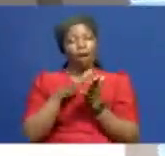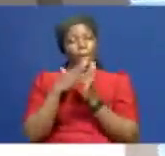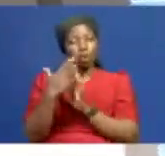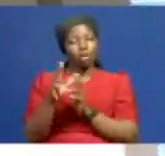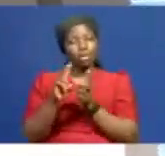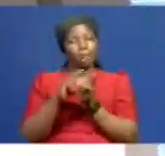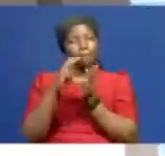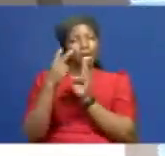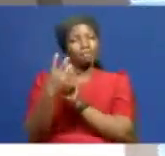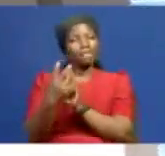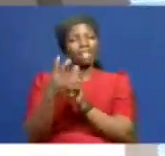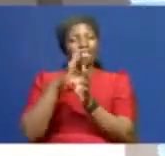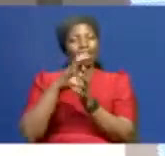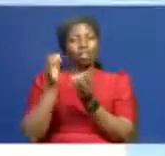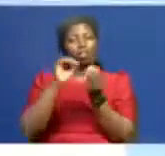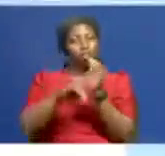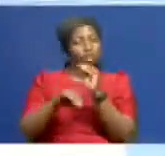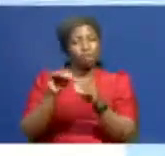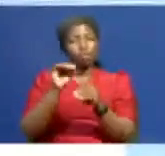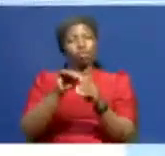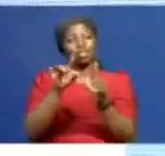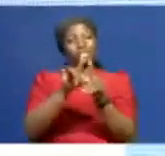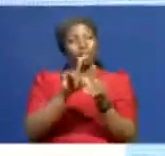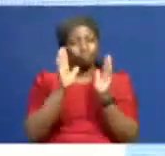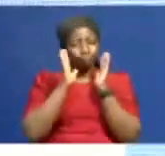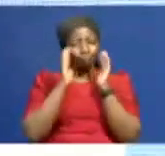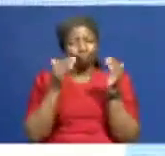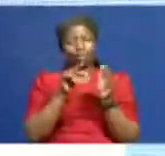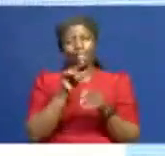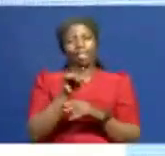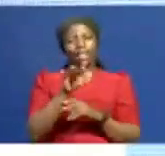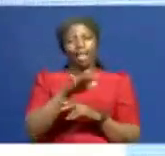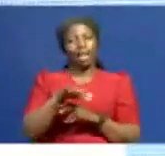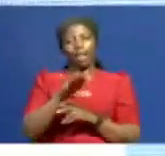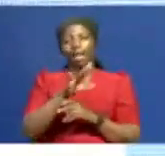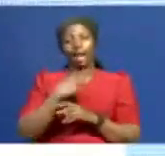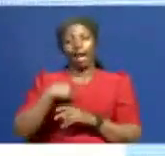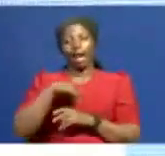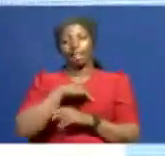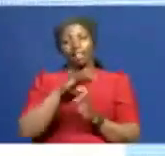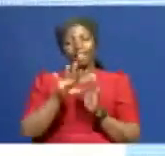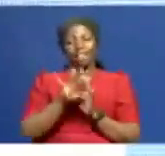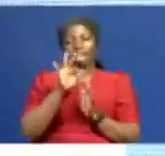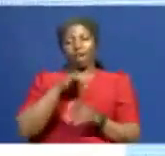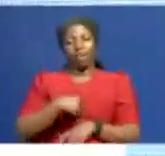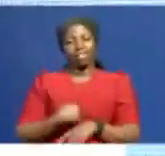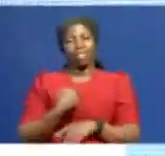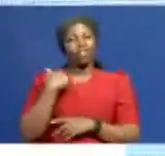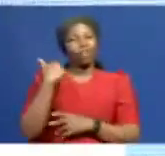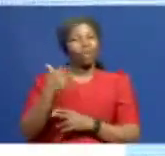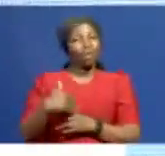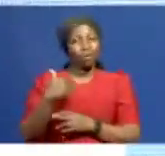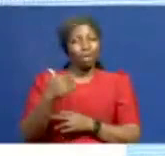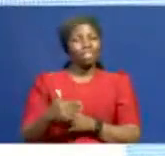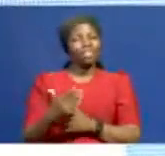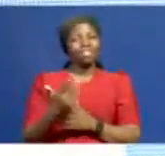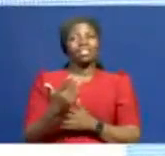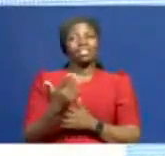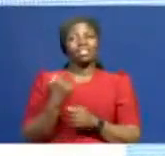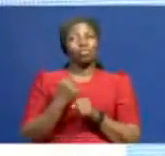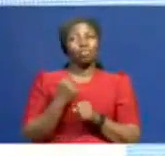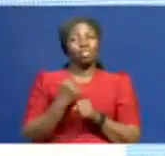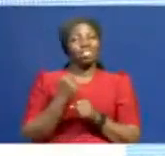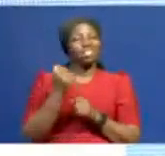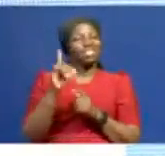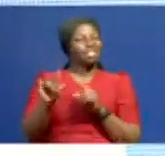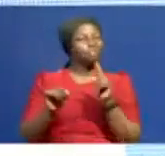and contributions evolve as well. Because if we don't, we'll just find ourselves as always being subservient, doing menial jobs, and